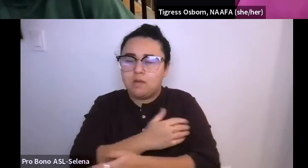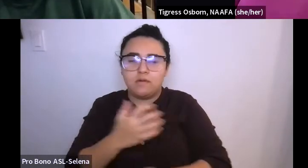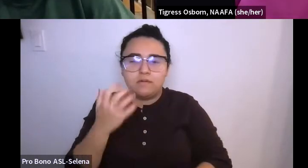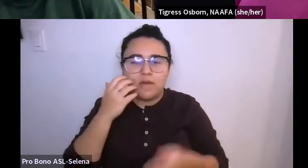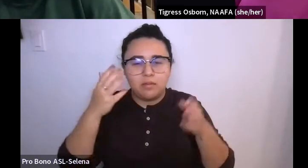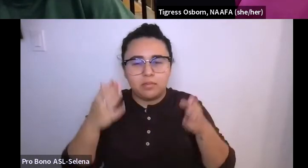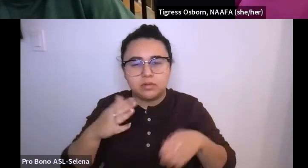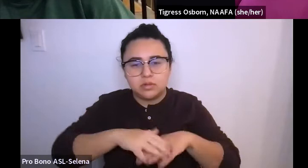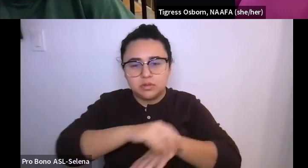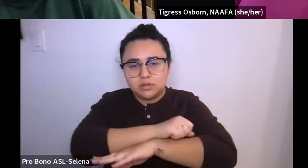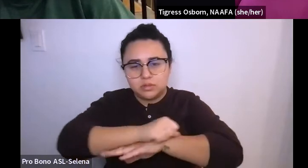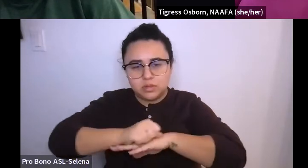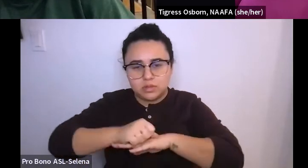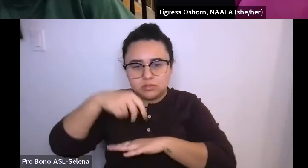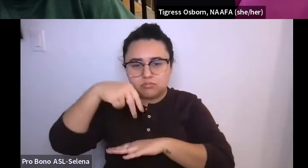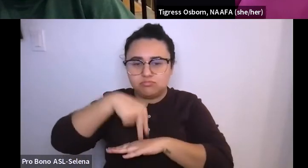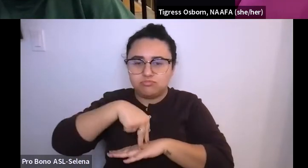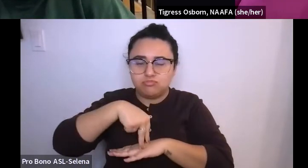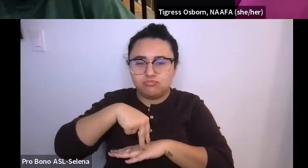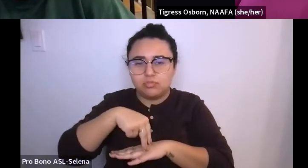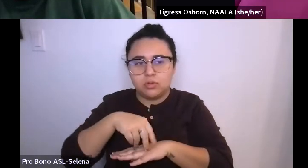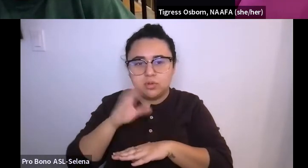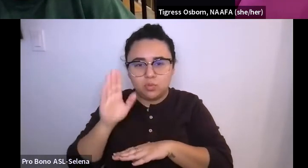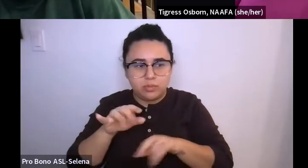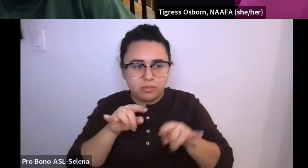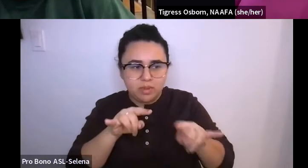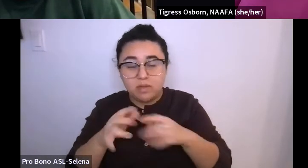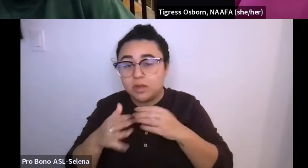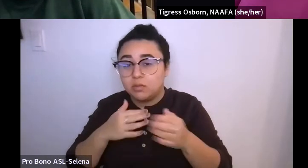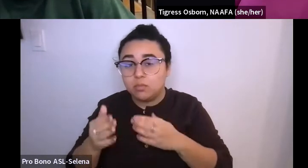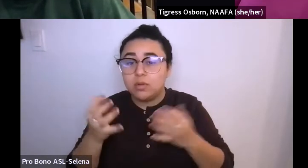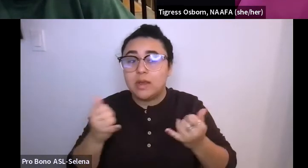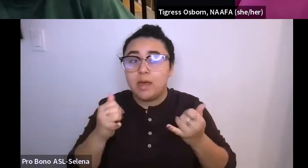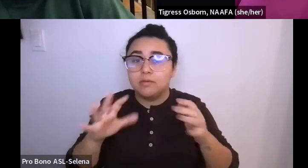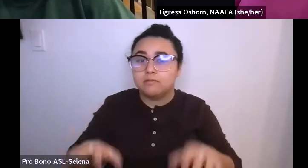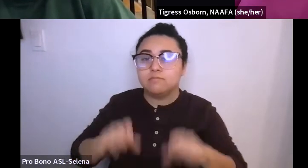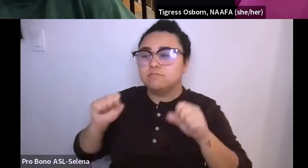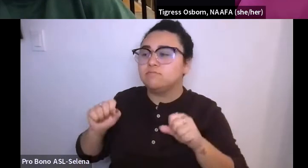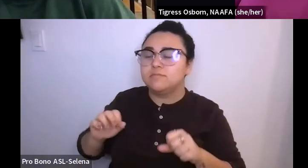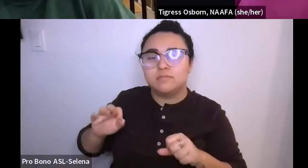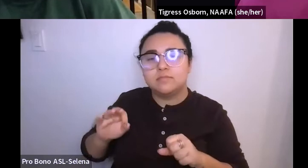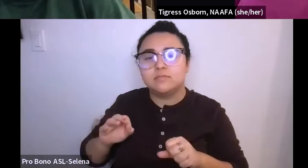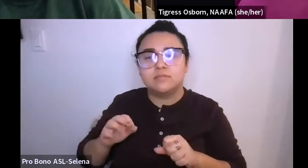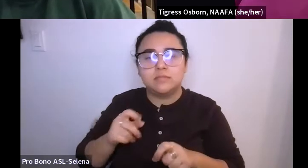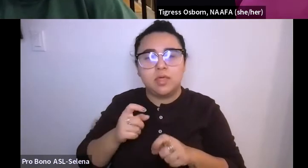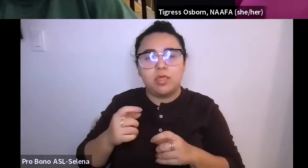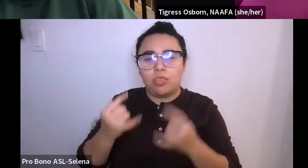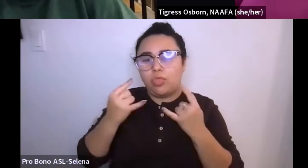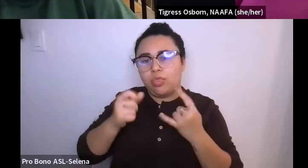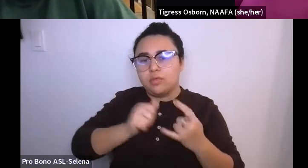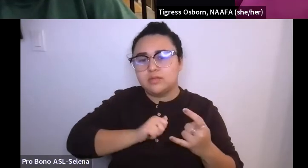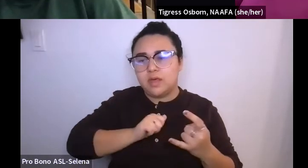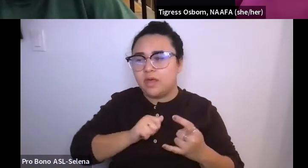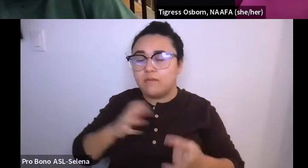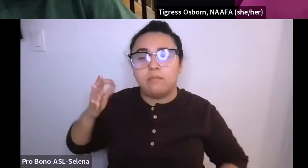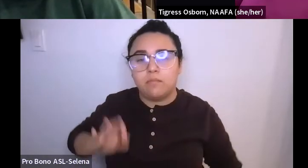stage who would be made fun of anyways, but now they're profiting from that. That